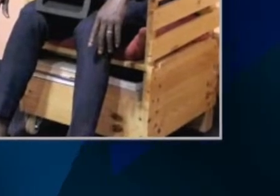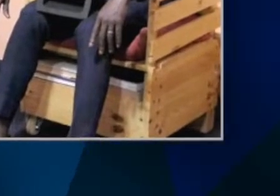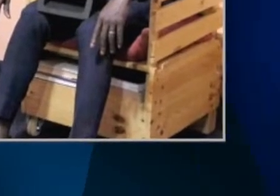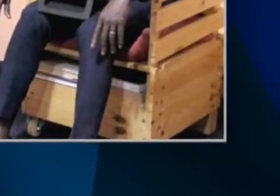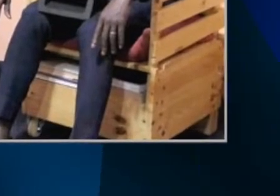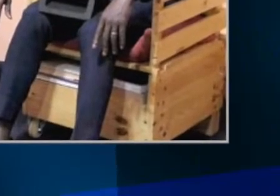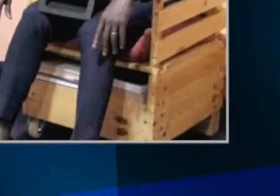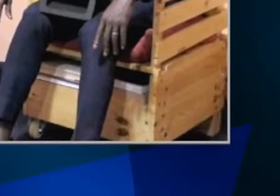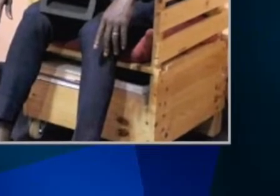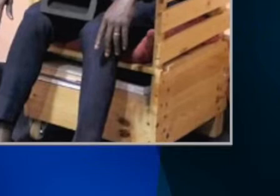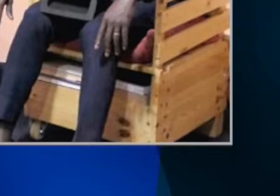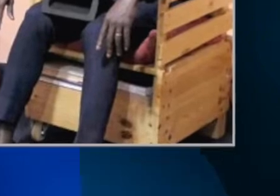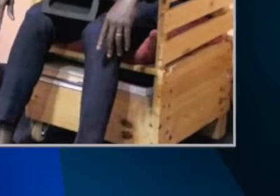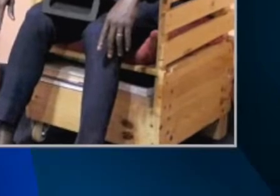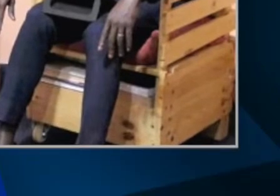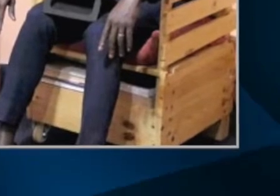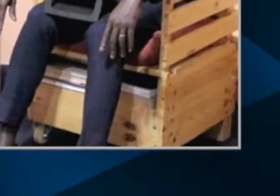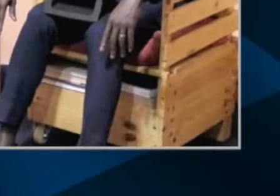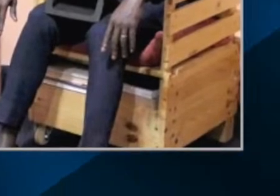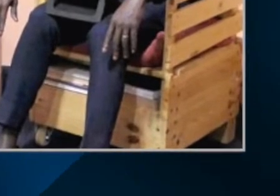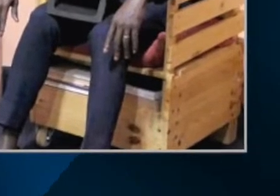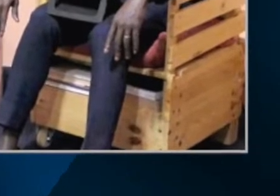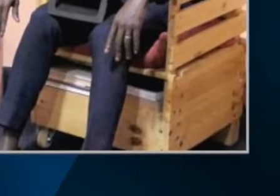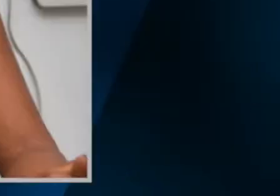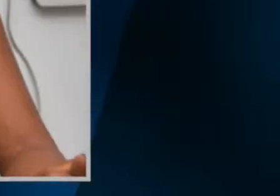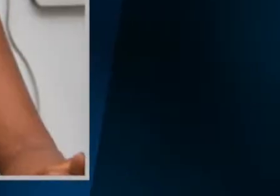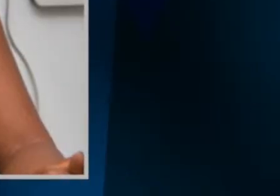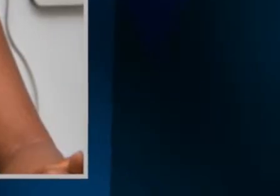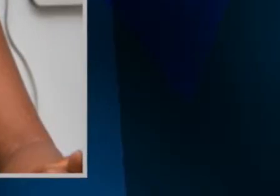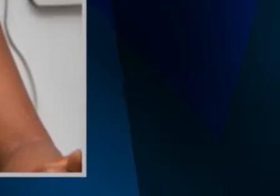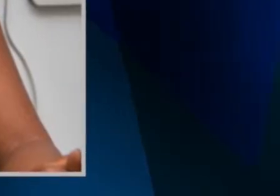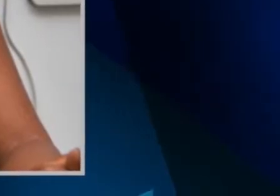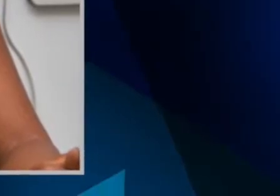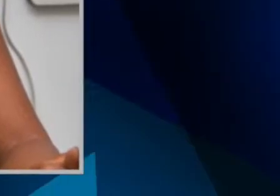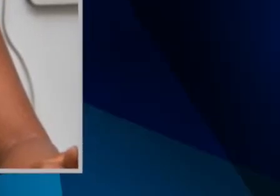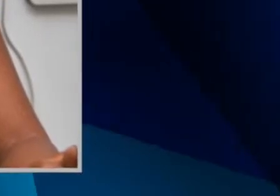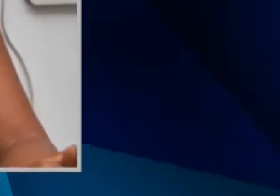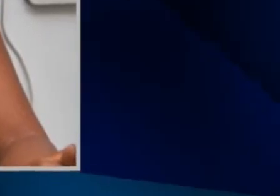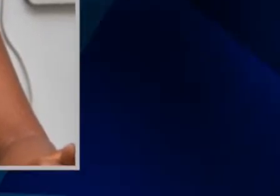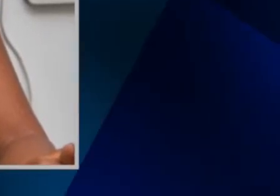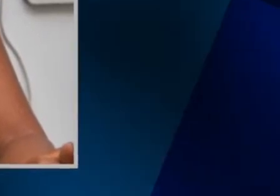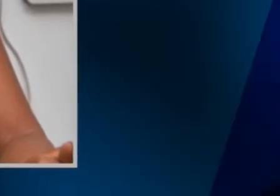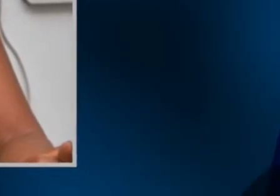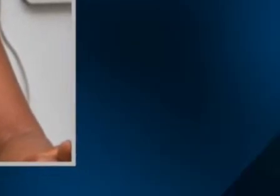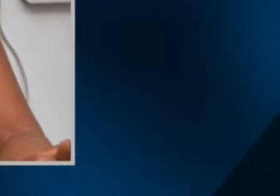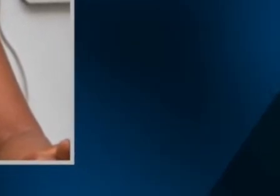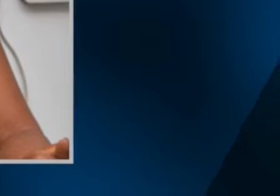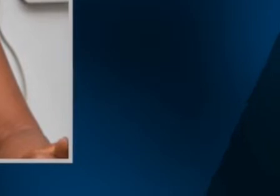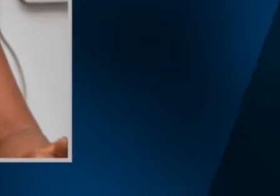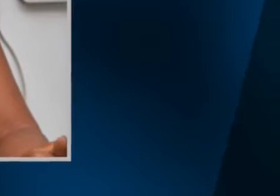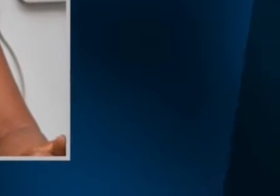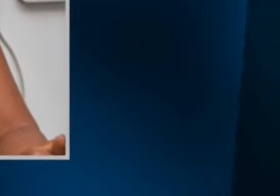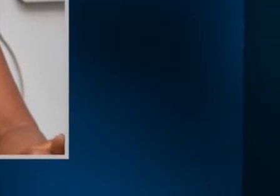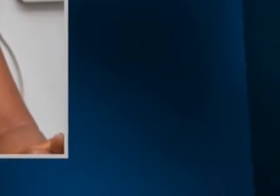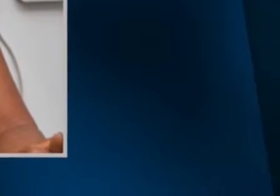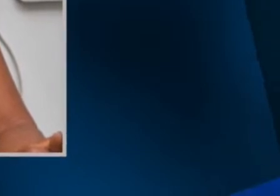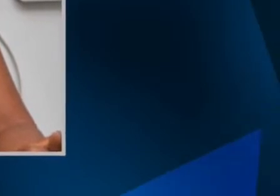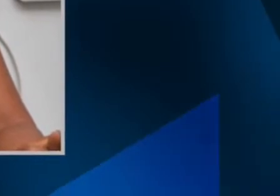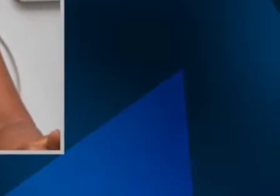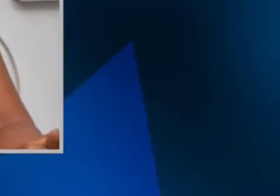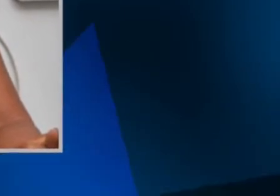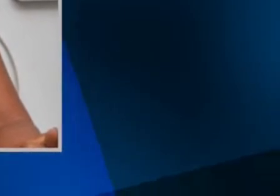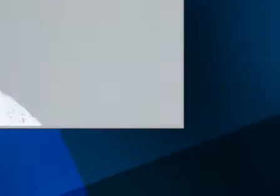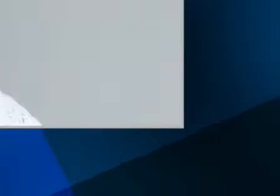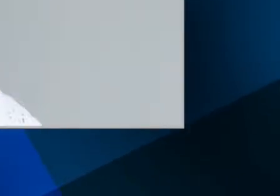Limited and contributes to feeding the nation, creating employment and income security for smallholder farmers. Catherine is also a champion of